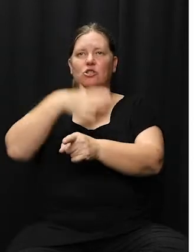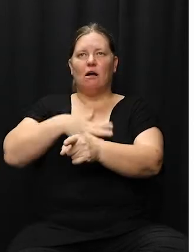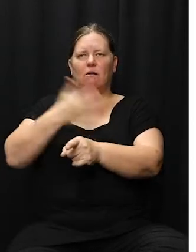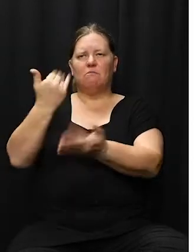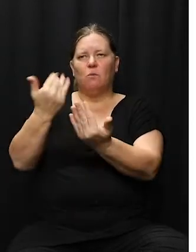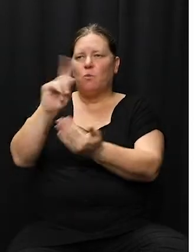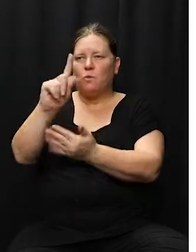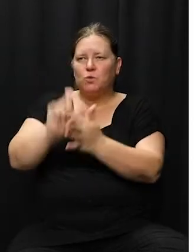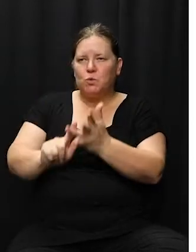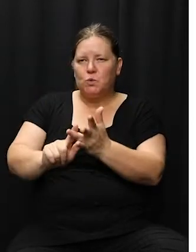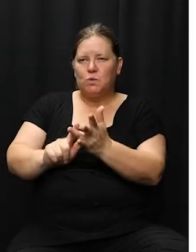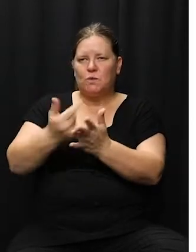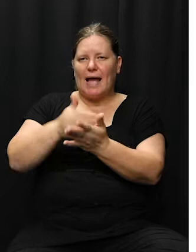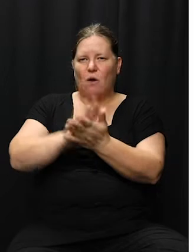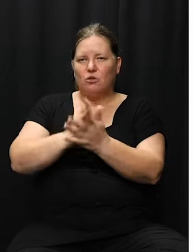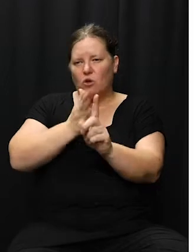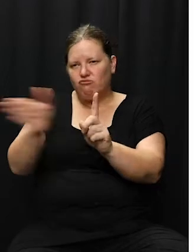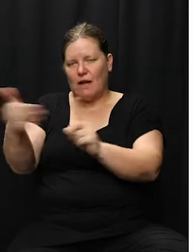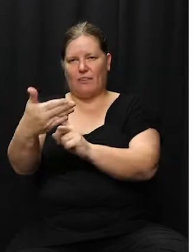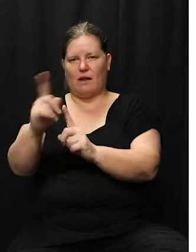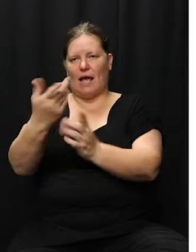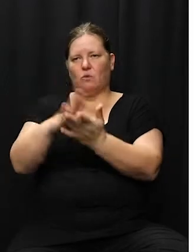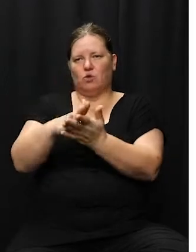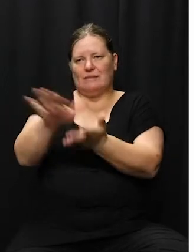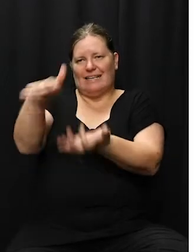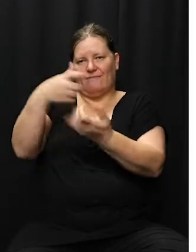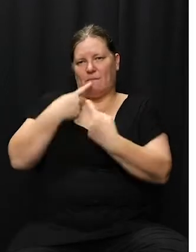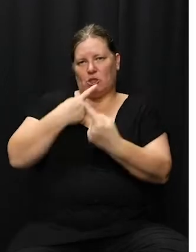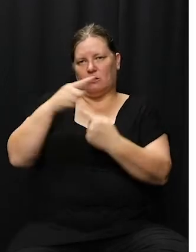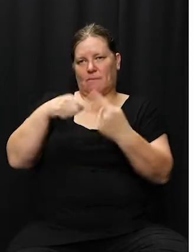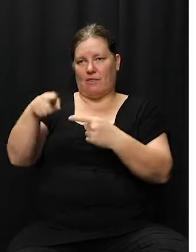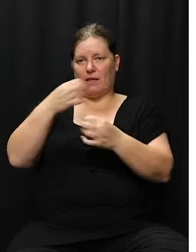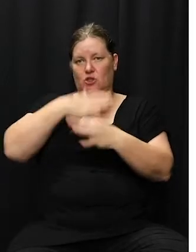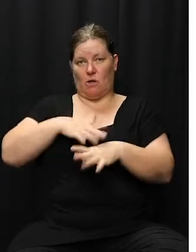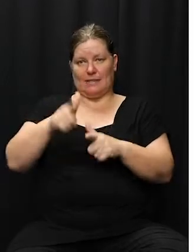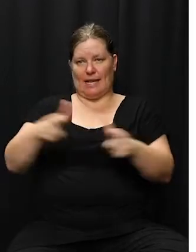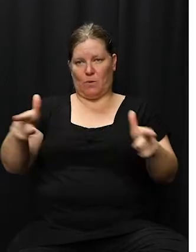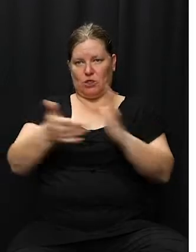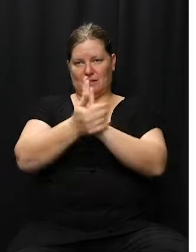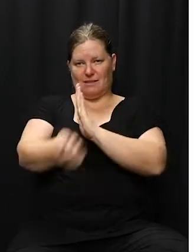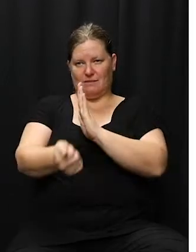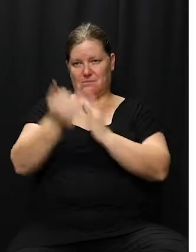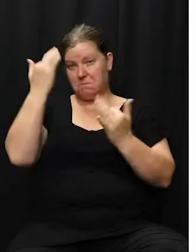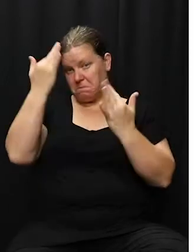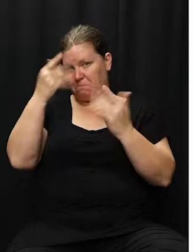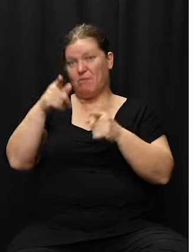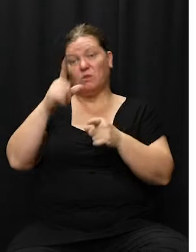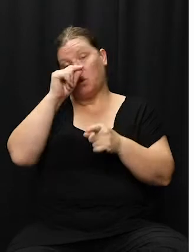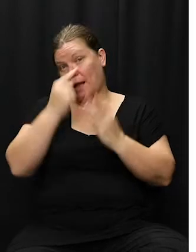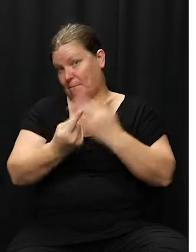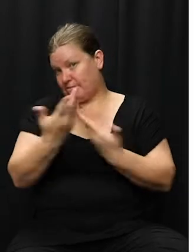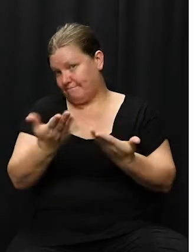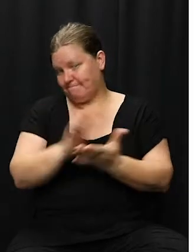this child? What would you do? How would you go around that? What would you do to collect information about that child's language skills? Just have a think about